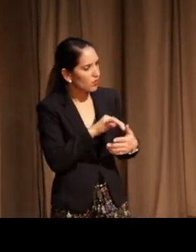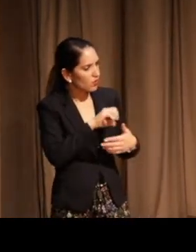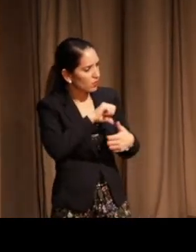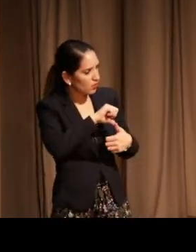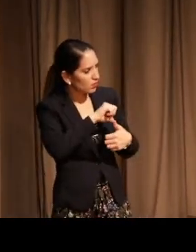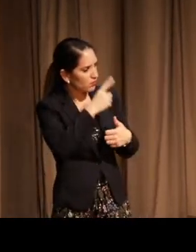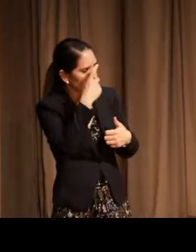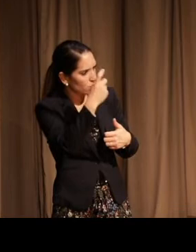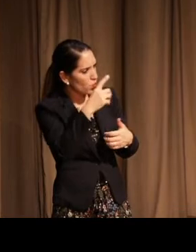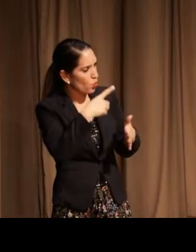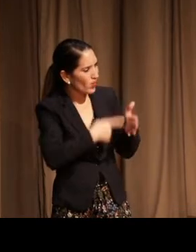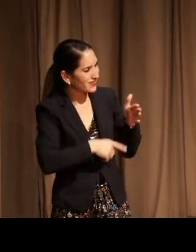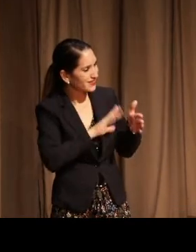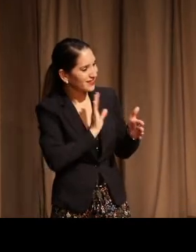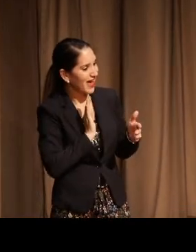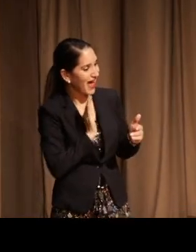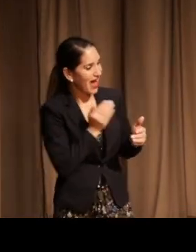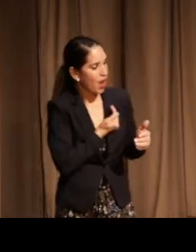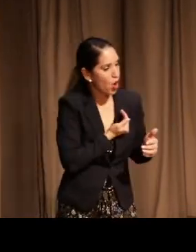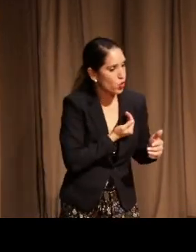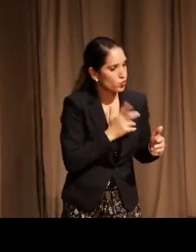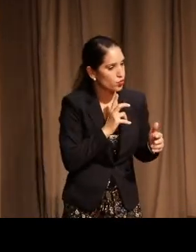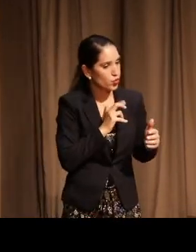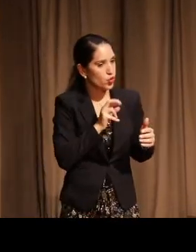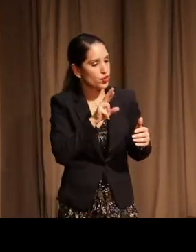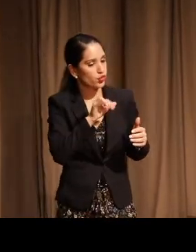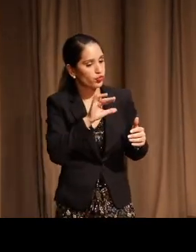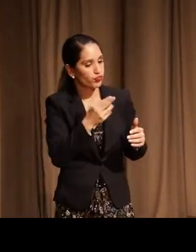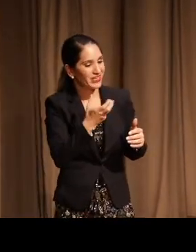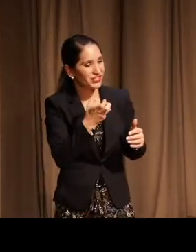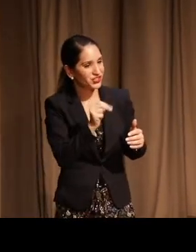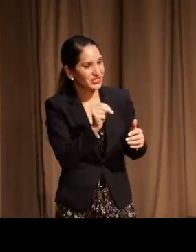our richness? They are our resources, the